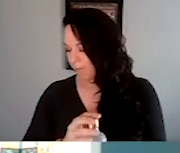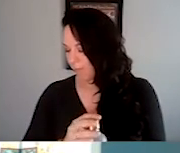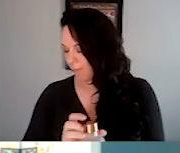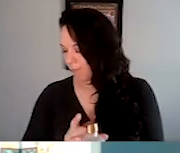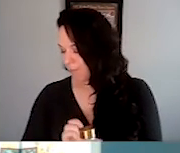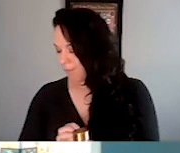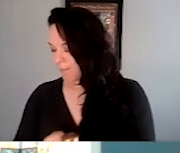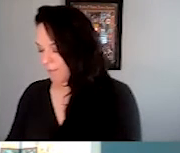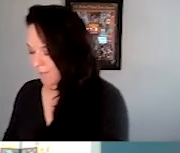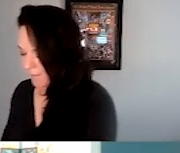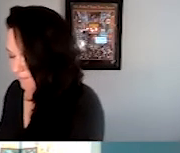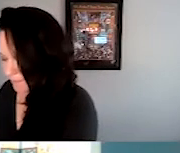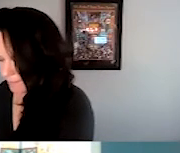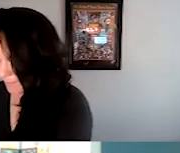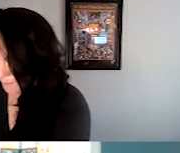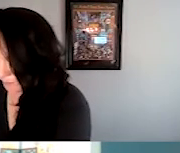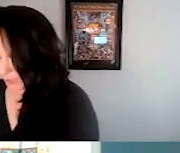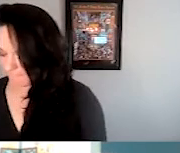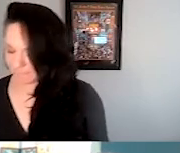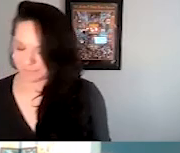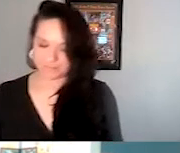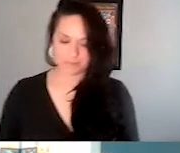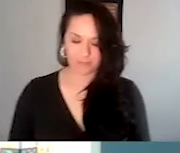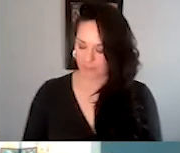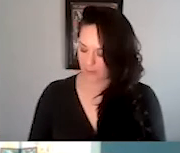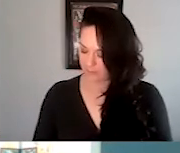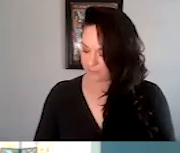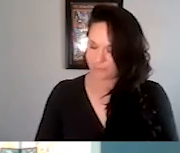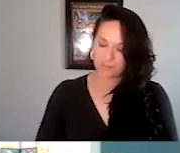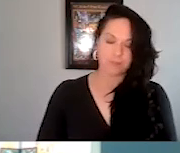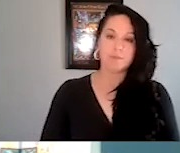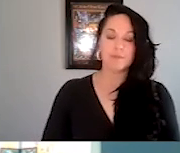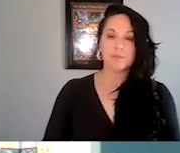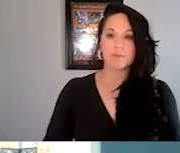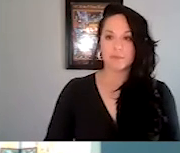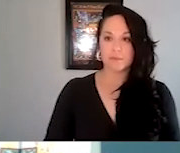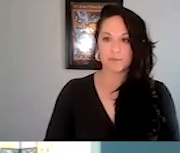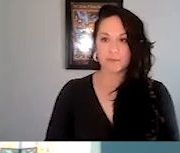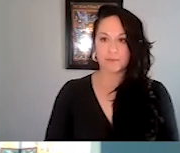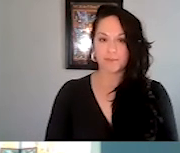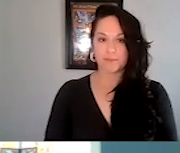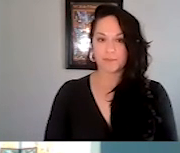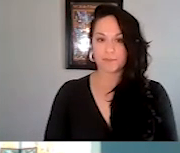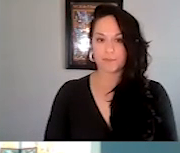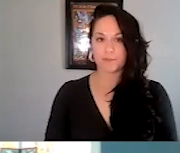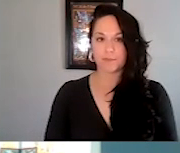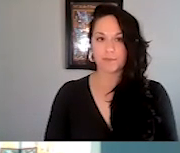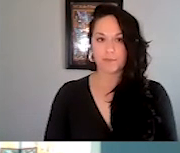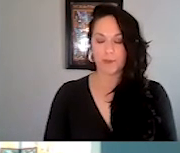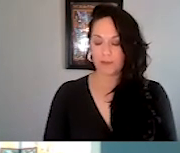the decisions to ban or very highly regulate Delta-8. Next slide, please, Chris.